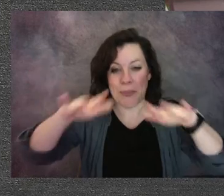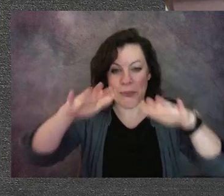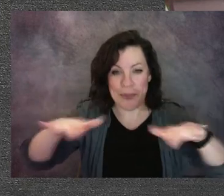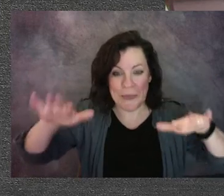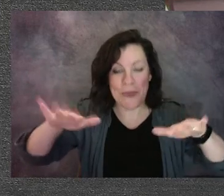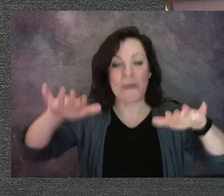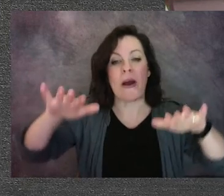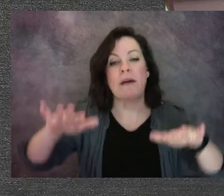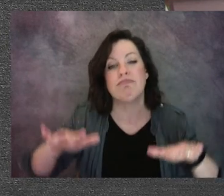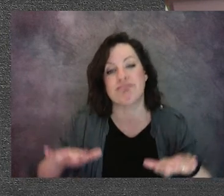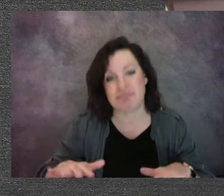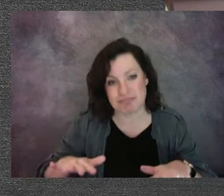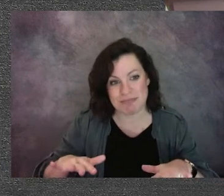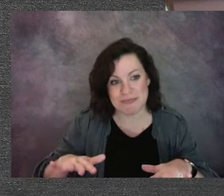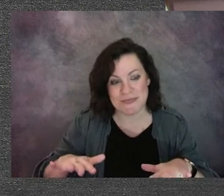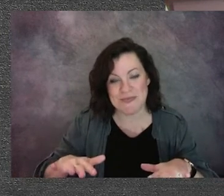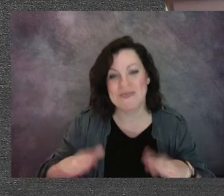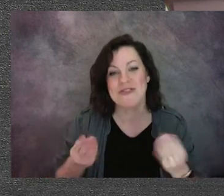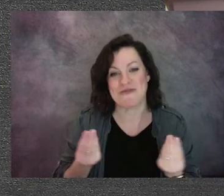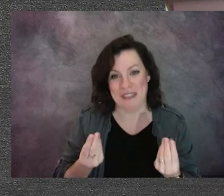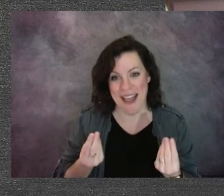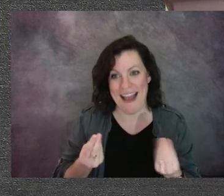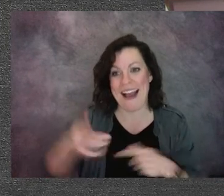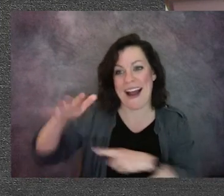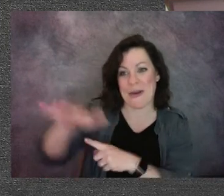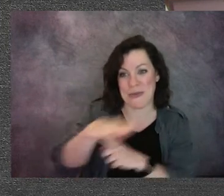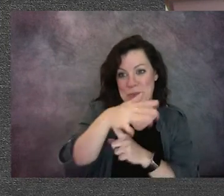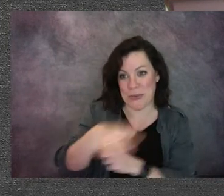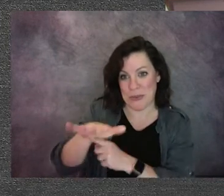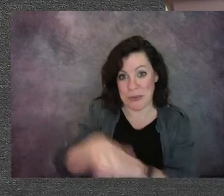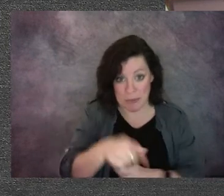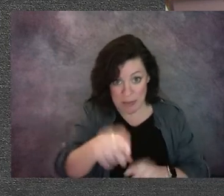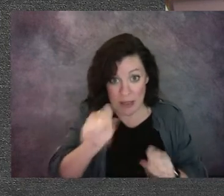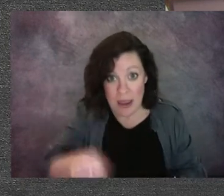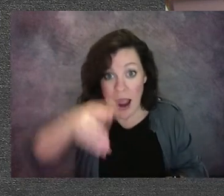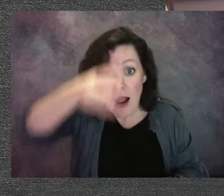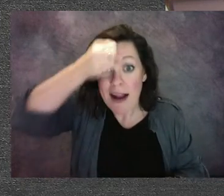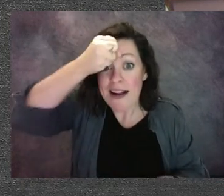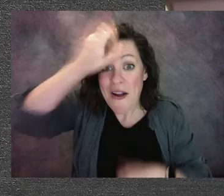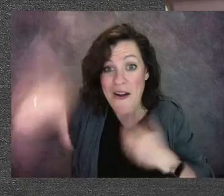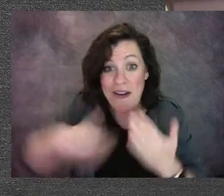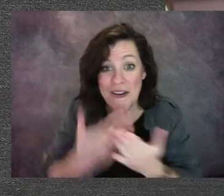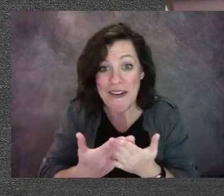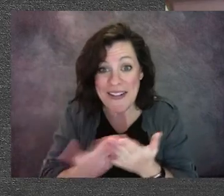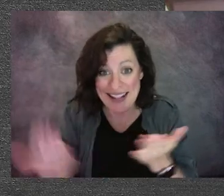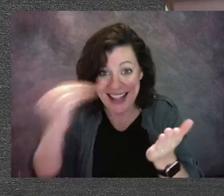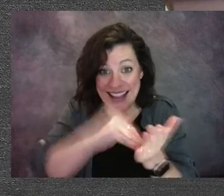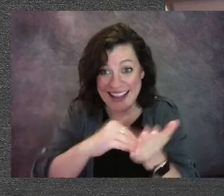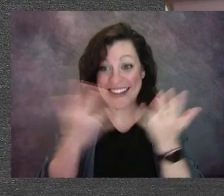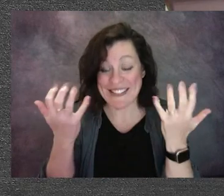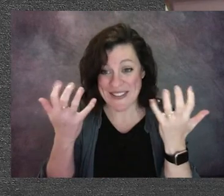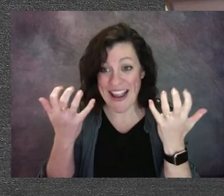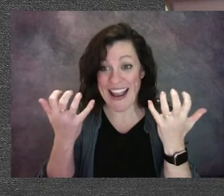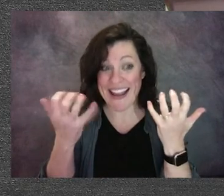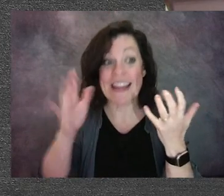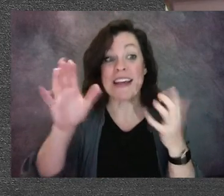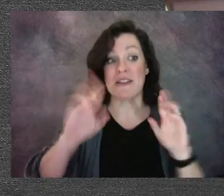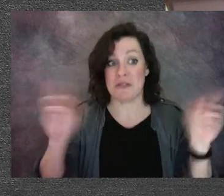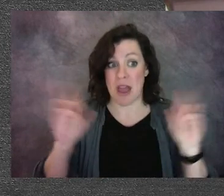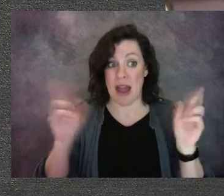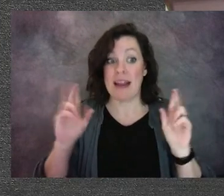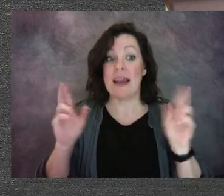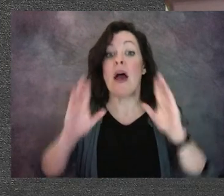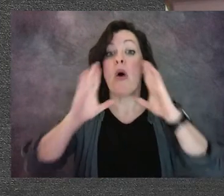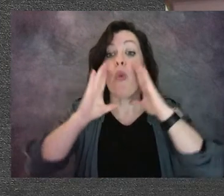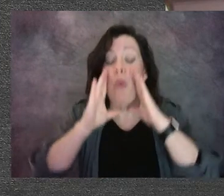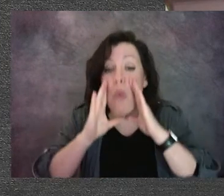the ground. Till at last they touch the ground. You think we can put it all together? Yeah. All right, let's do it together. Remember, we're